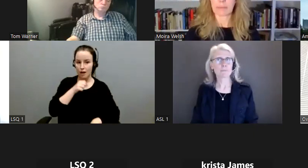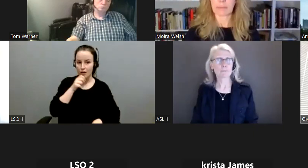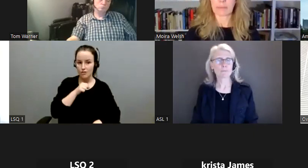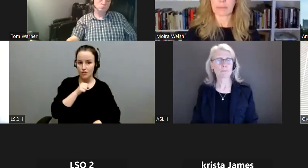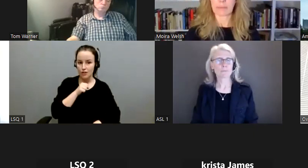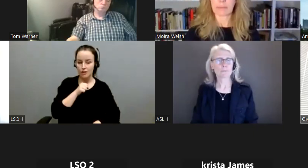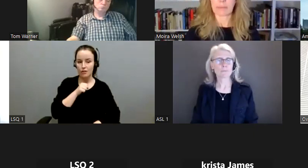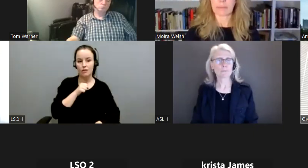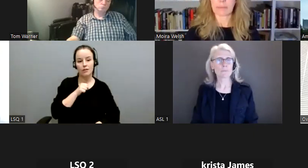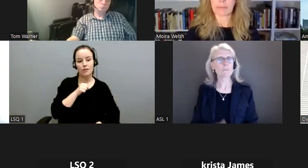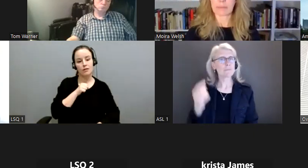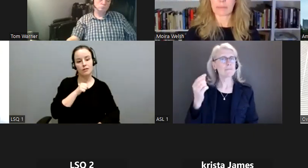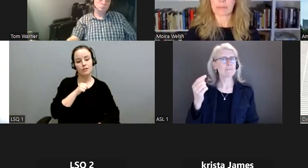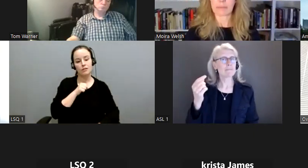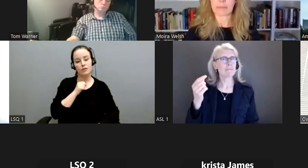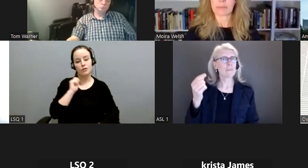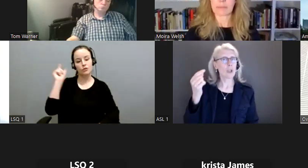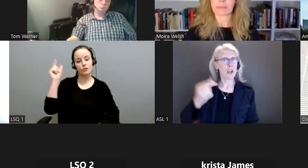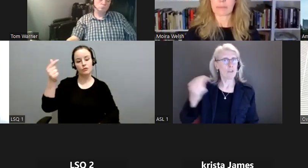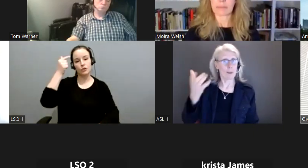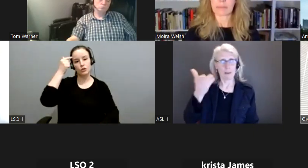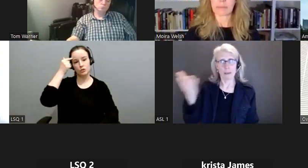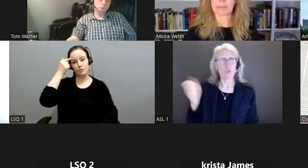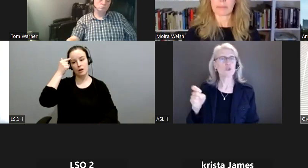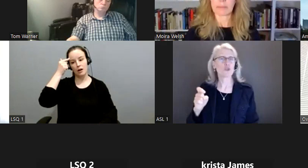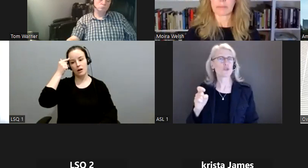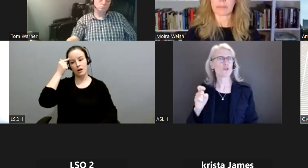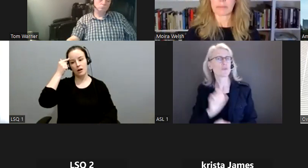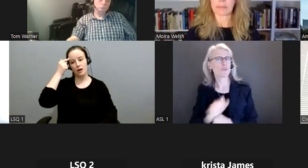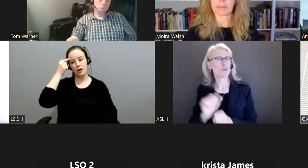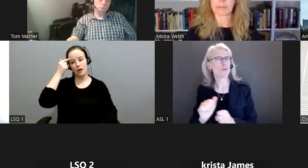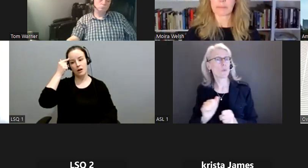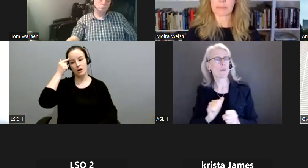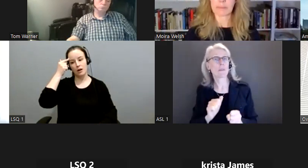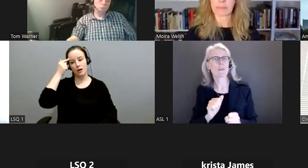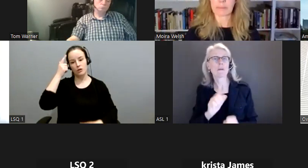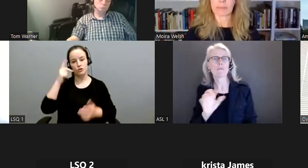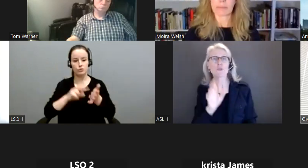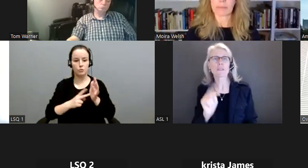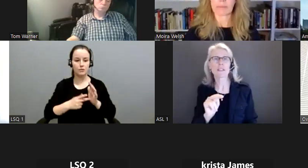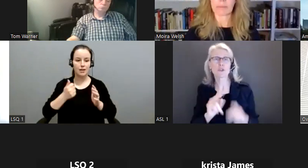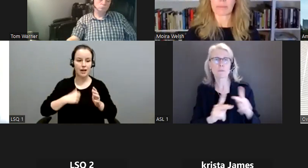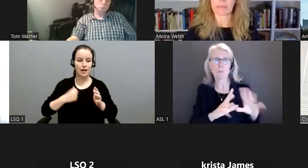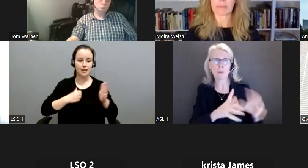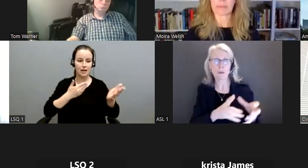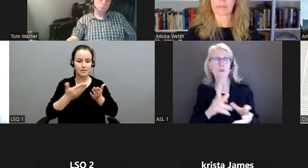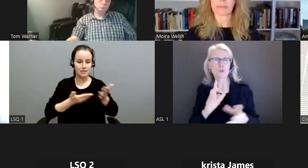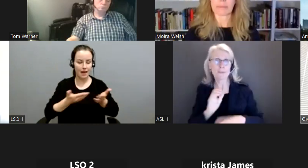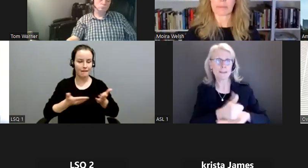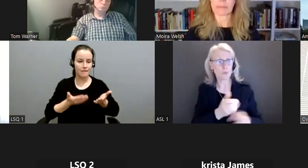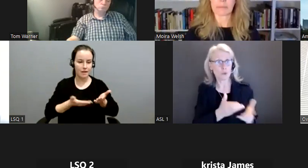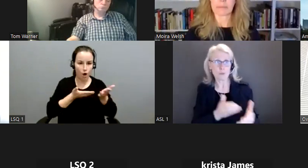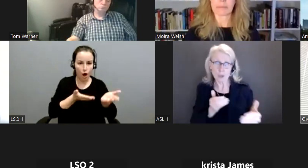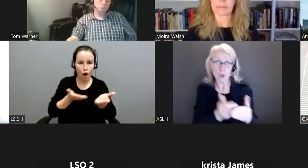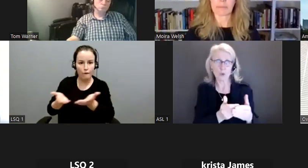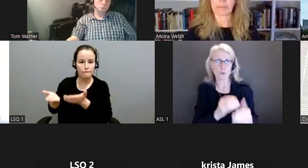the state should be interested in working with First Nations in providing services closer to home, if not directly at the community level. Suppose